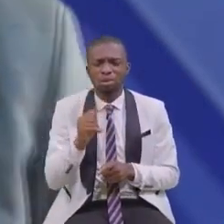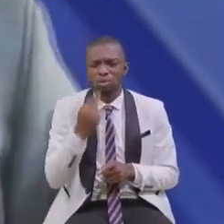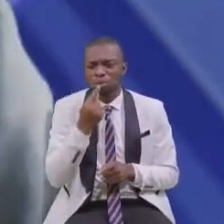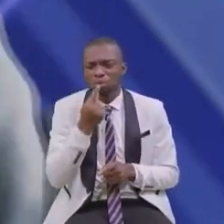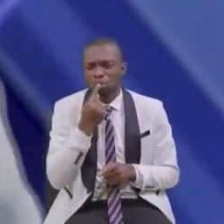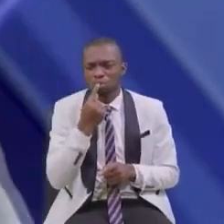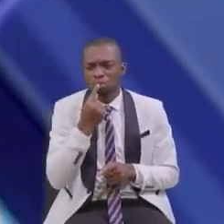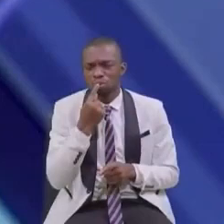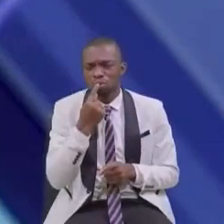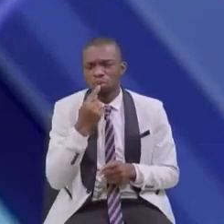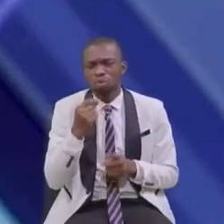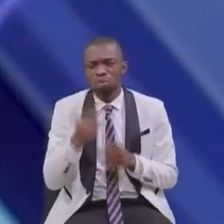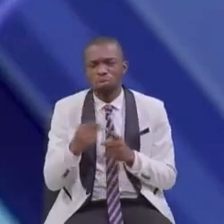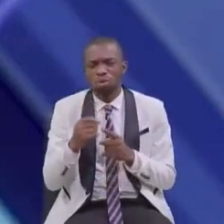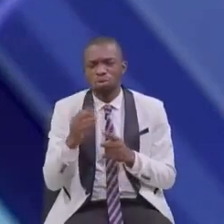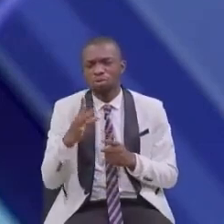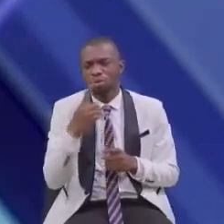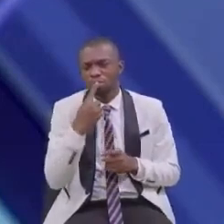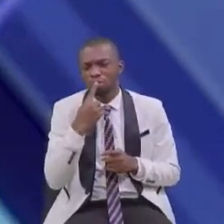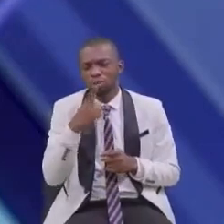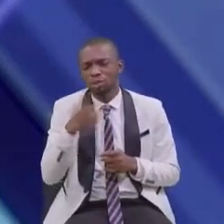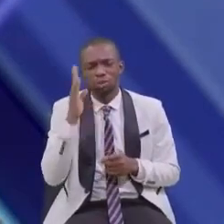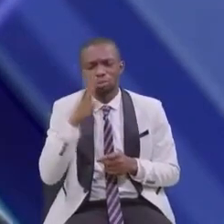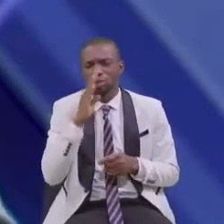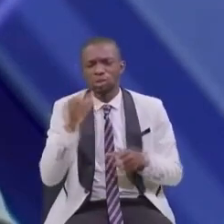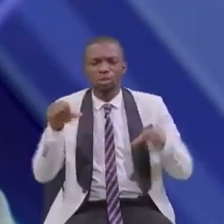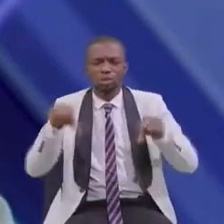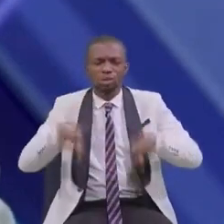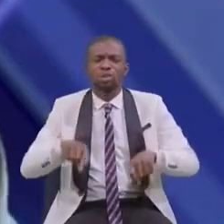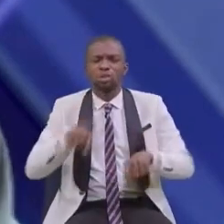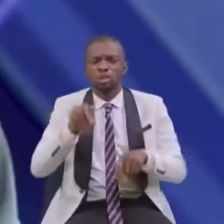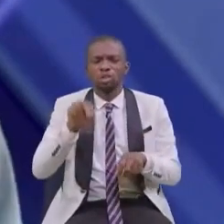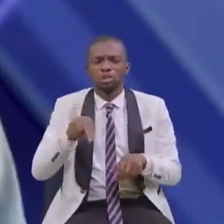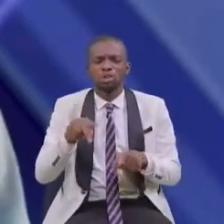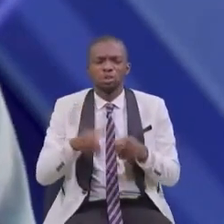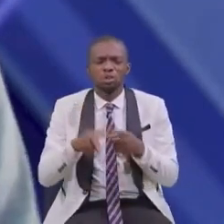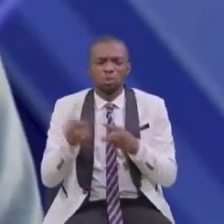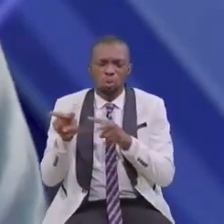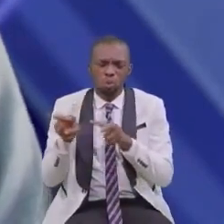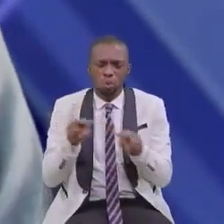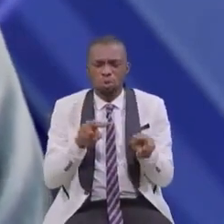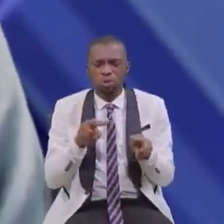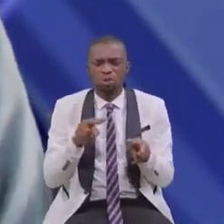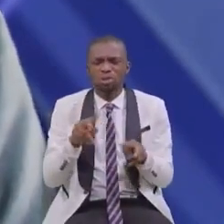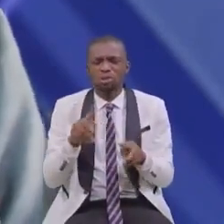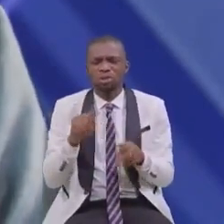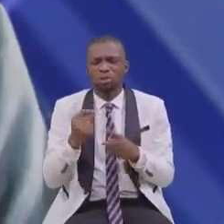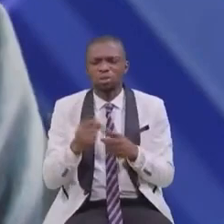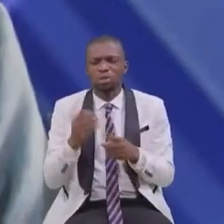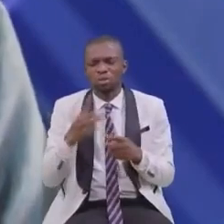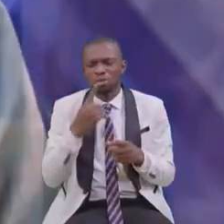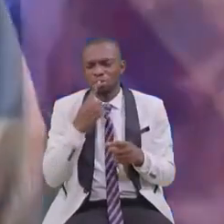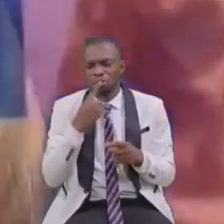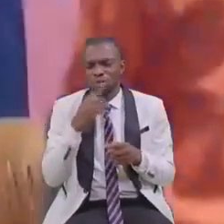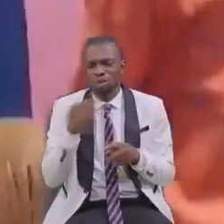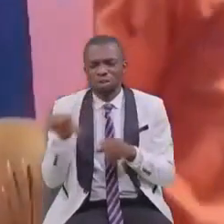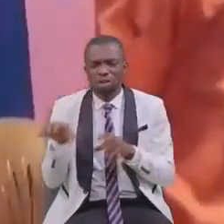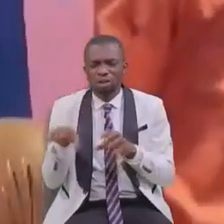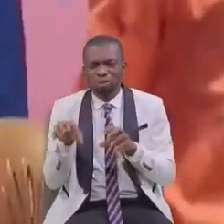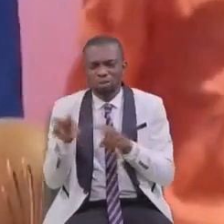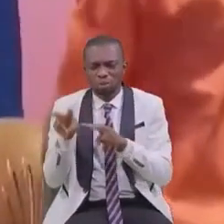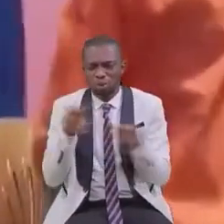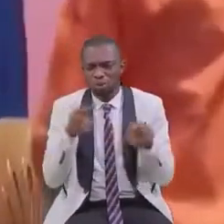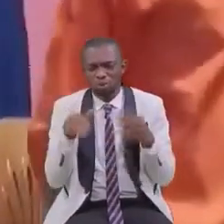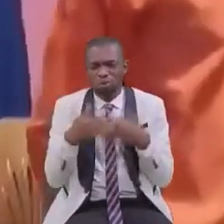the words of your mouth. We need to also watch over the actions of our hands, actions of our lives, so that